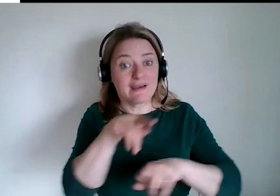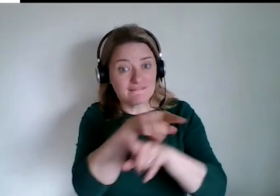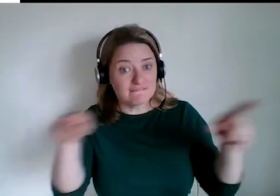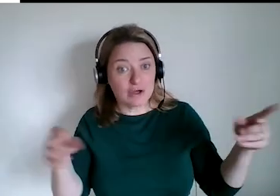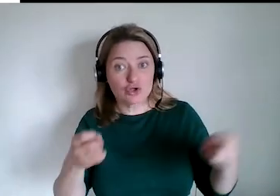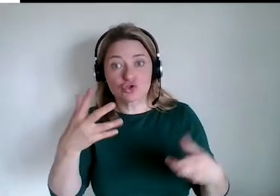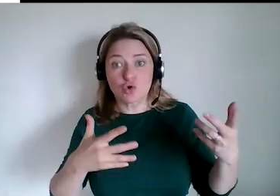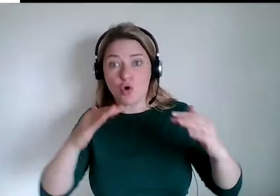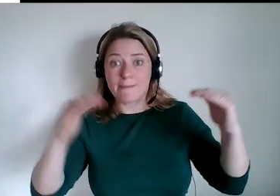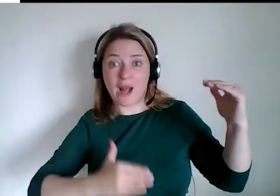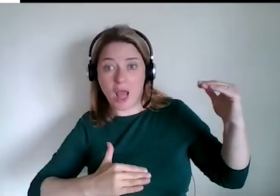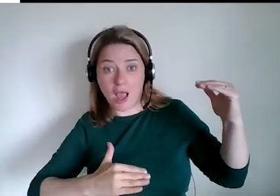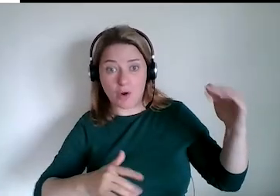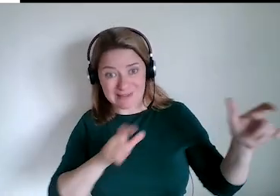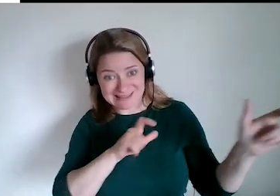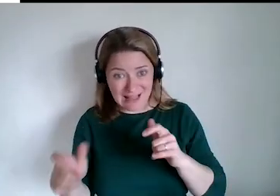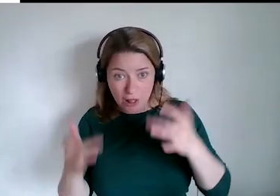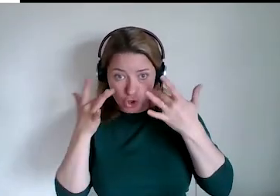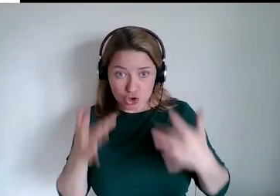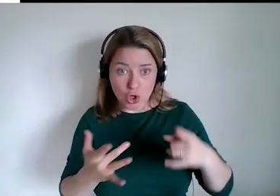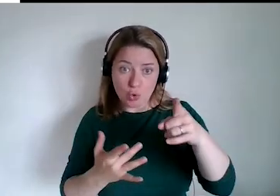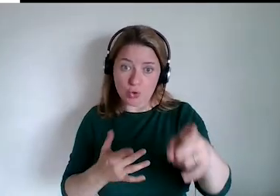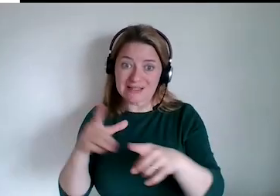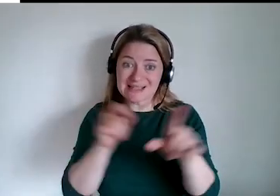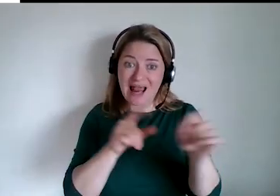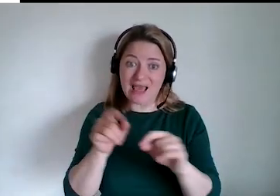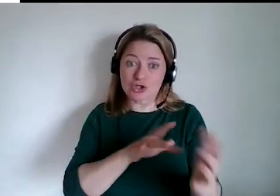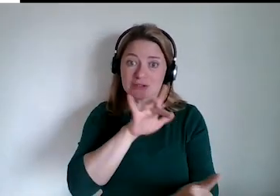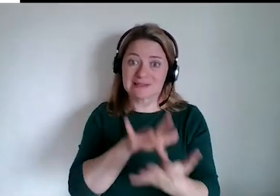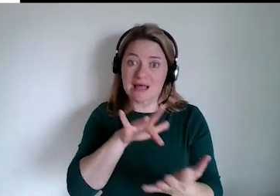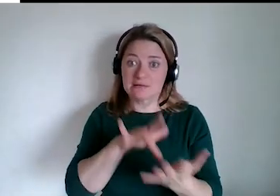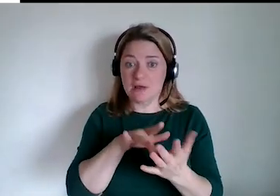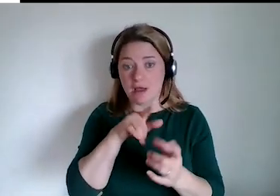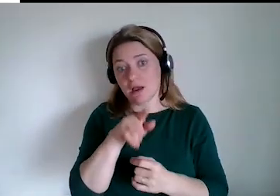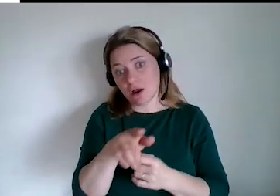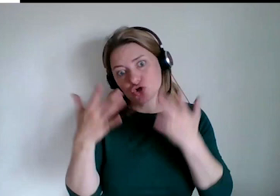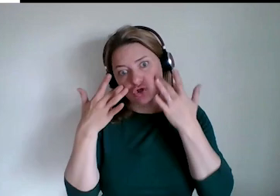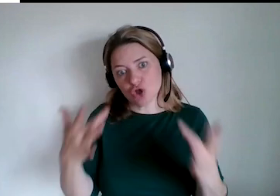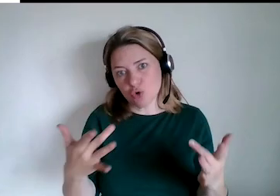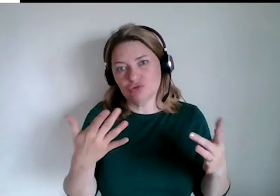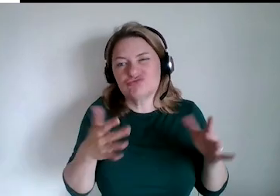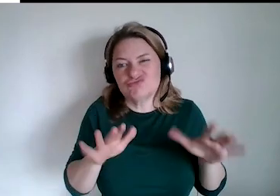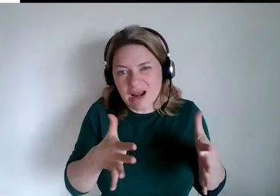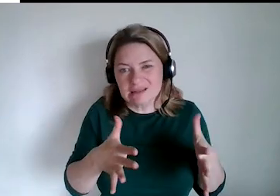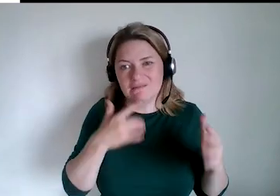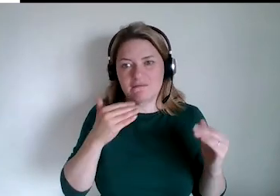threshold, you can see actually the selection center, if anything, had a relatively